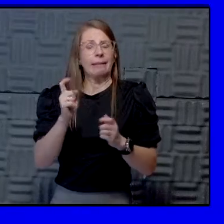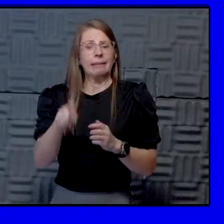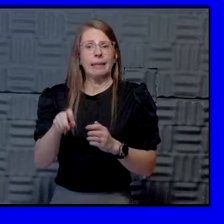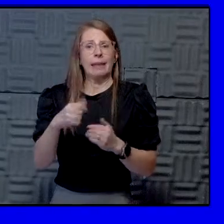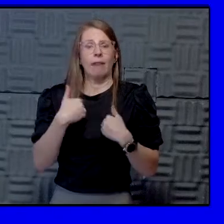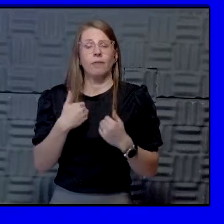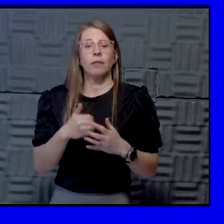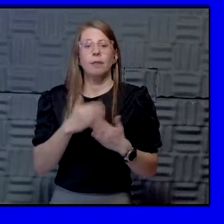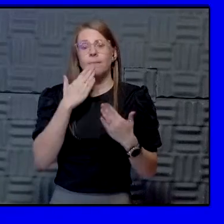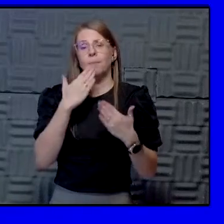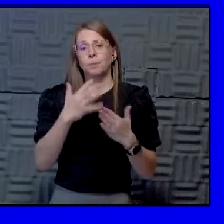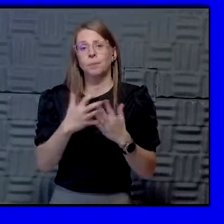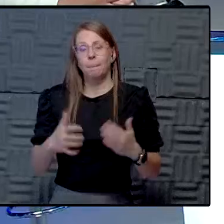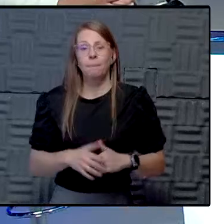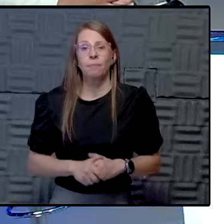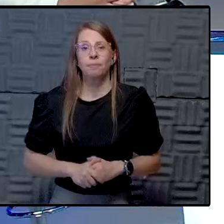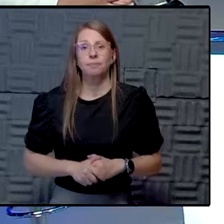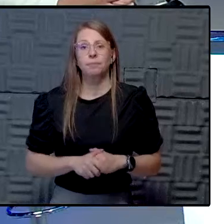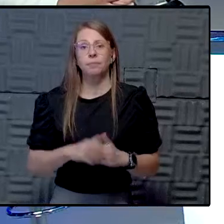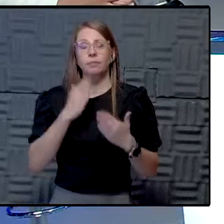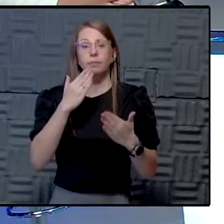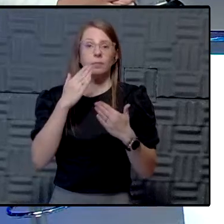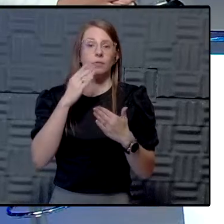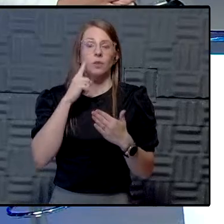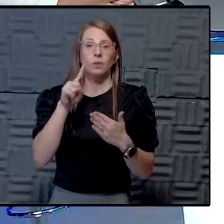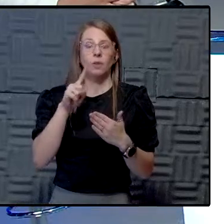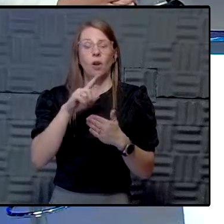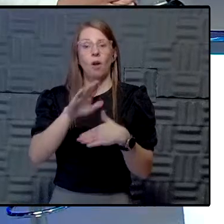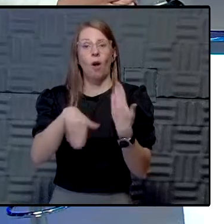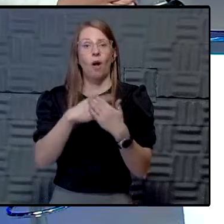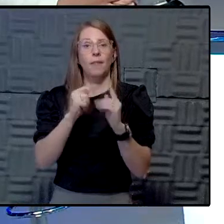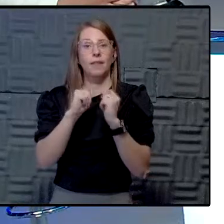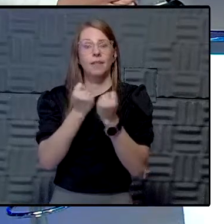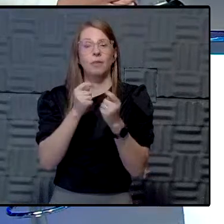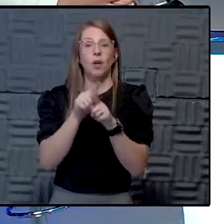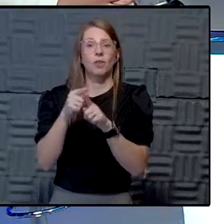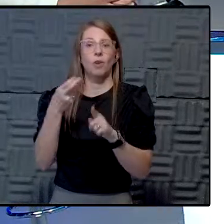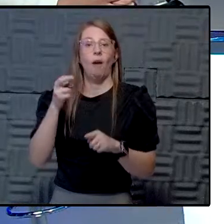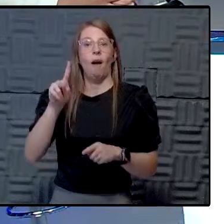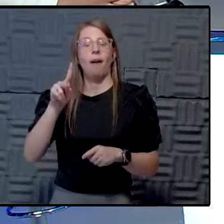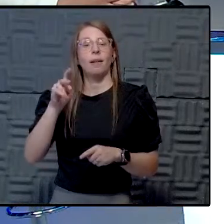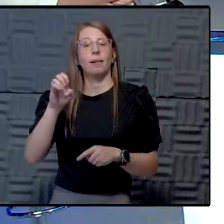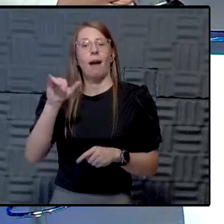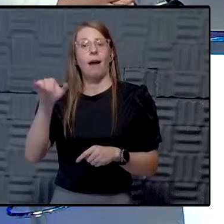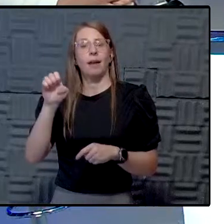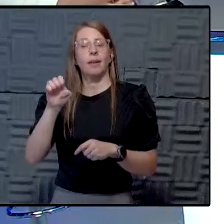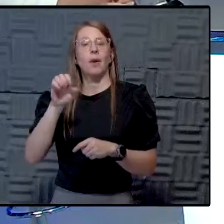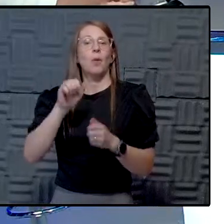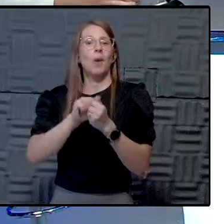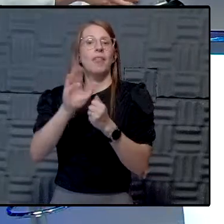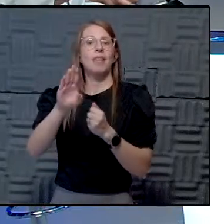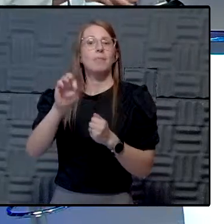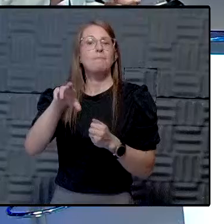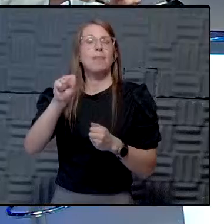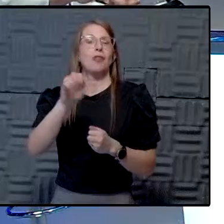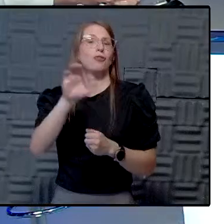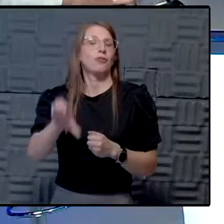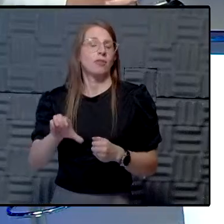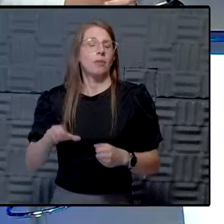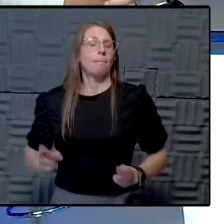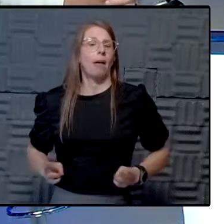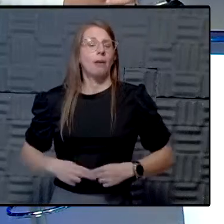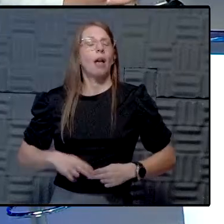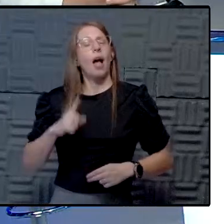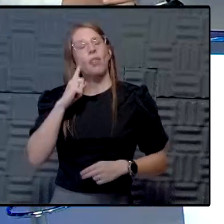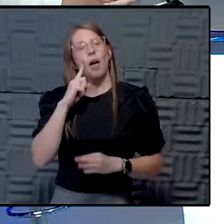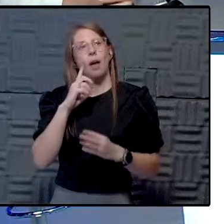very much. And thanks to all of our team, and even Hawkeye with his Chicago Bears belt. You know, I would like, after